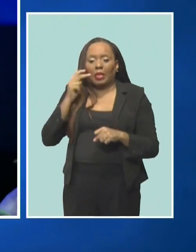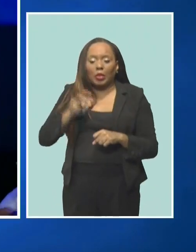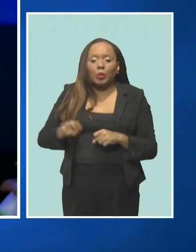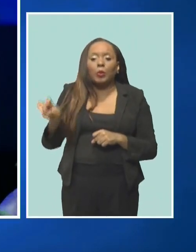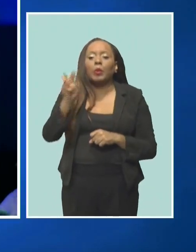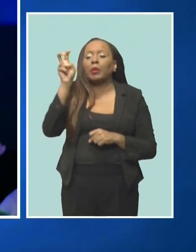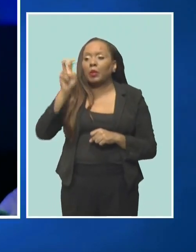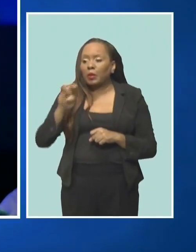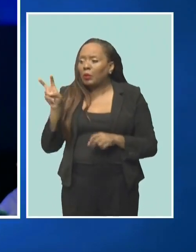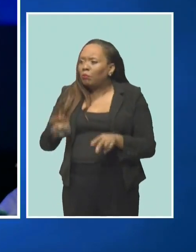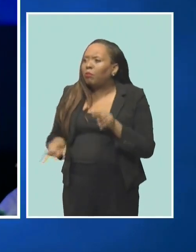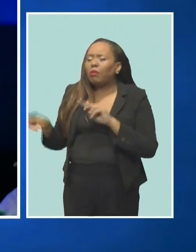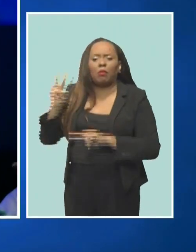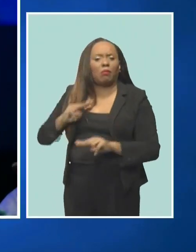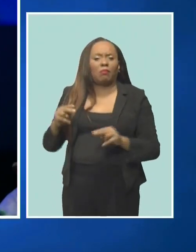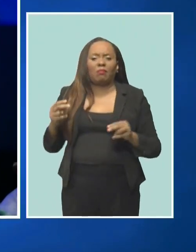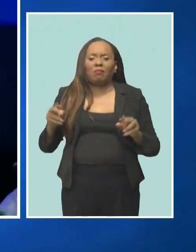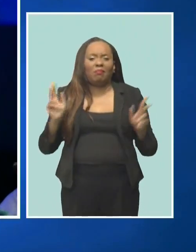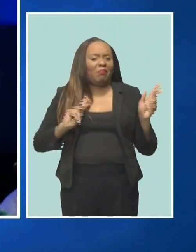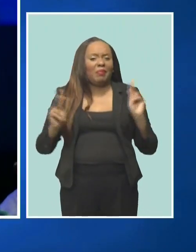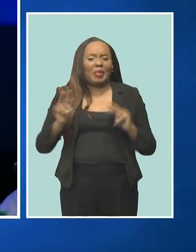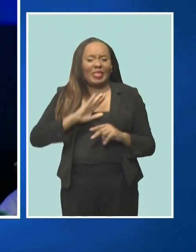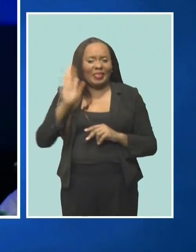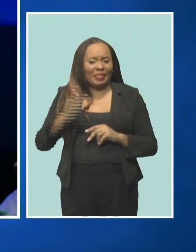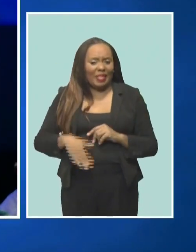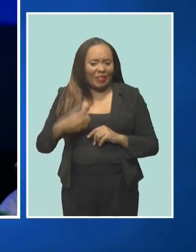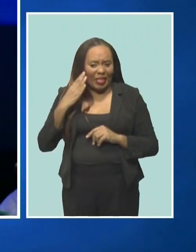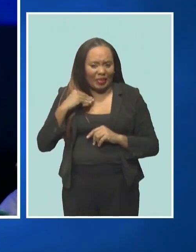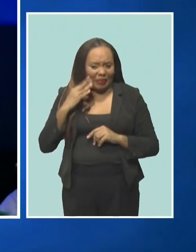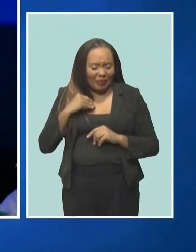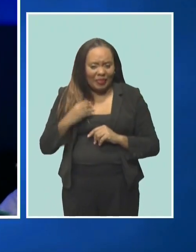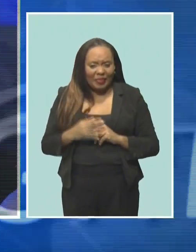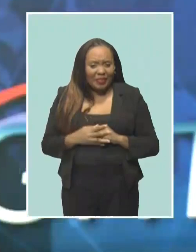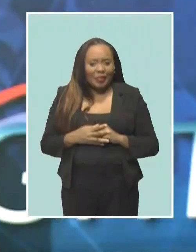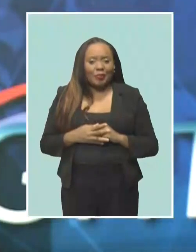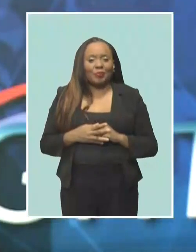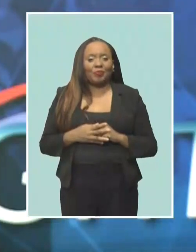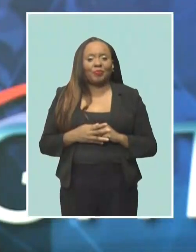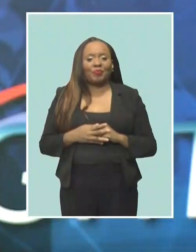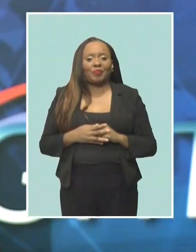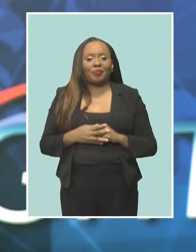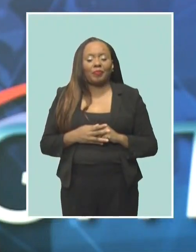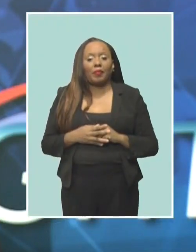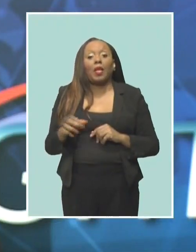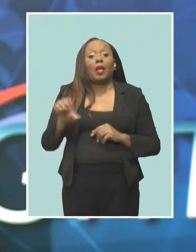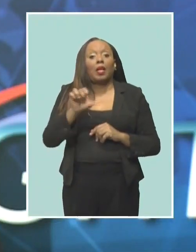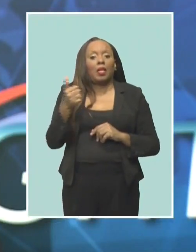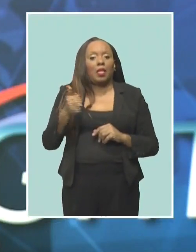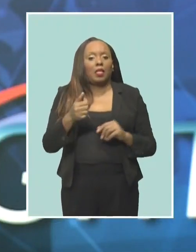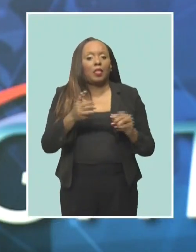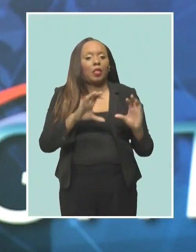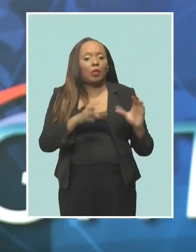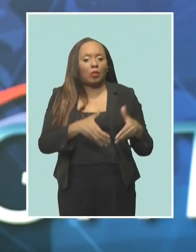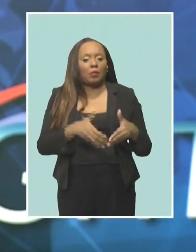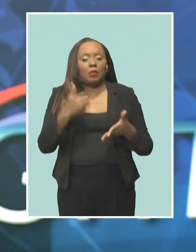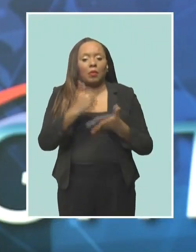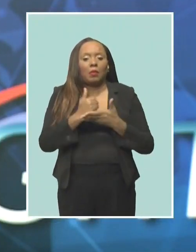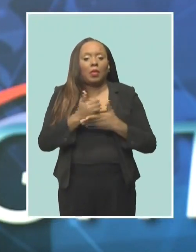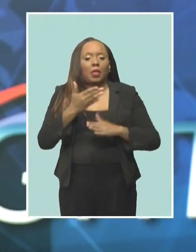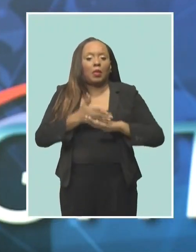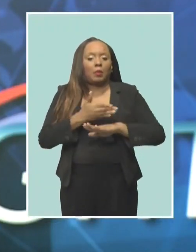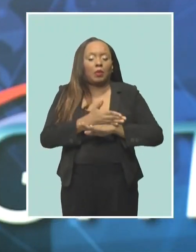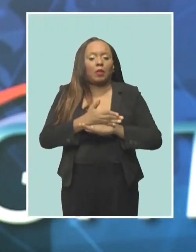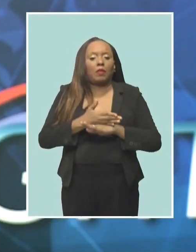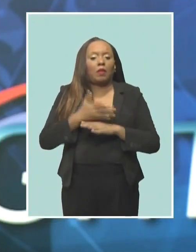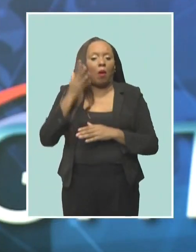most persons in Barbados have never had a closer experience with. A local group is doing its part to help improve